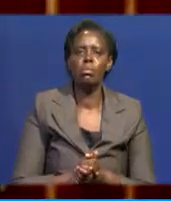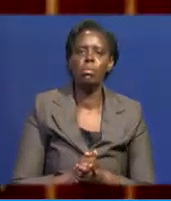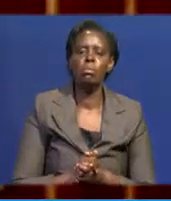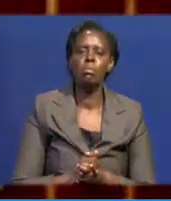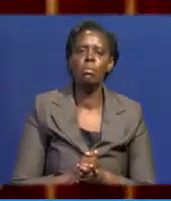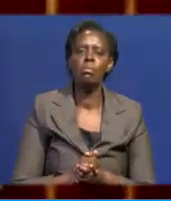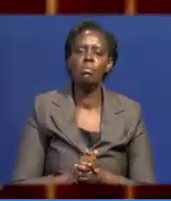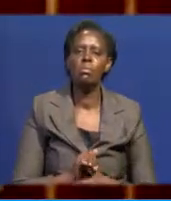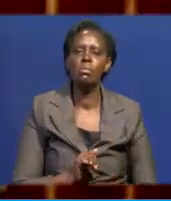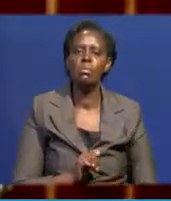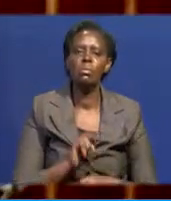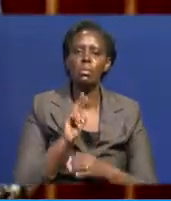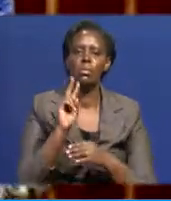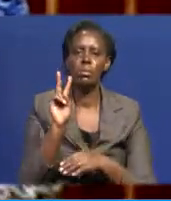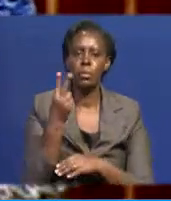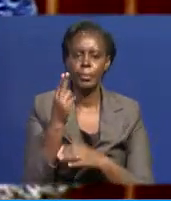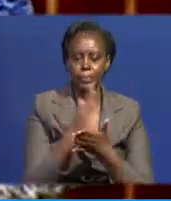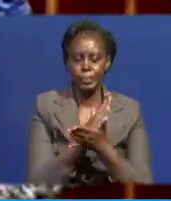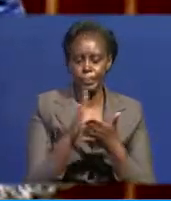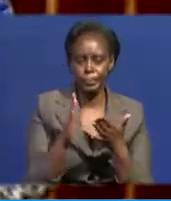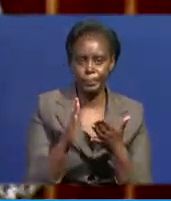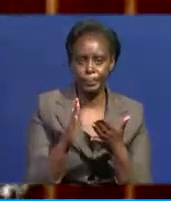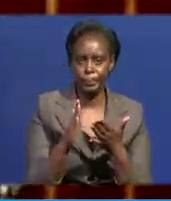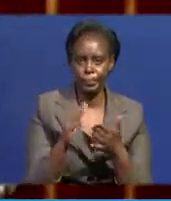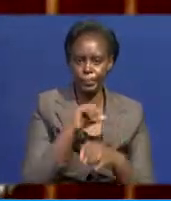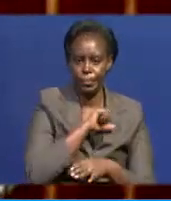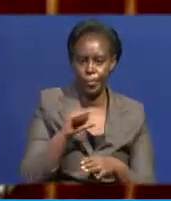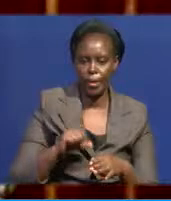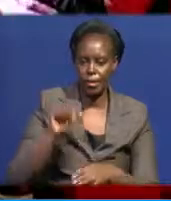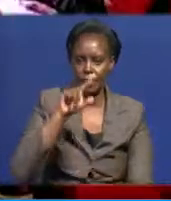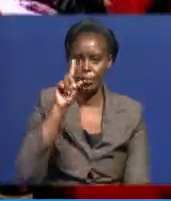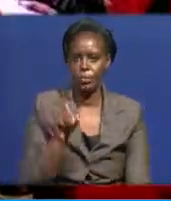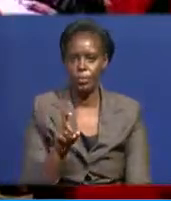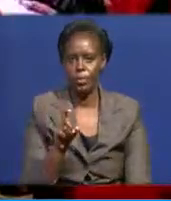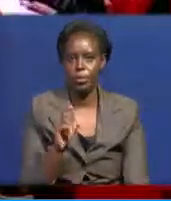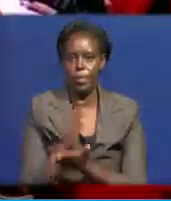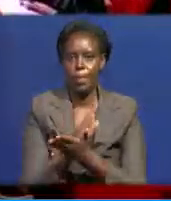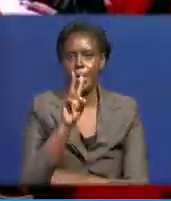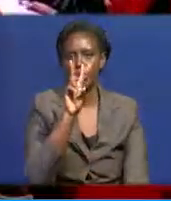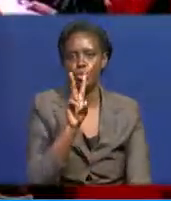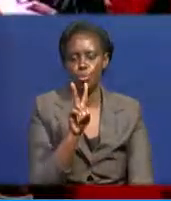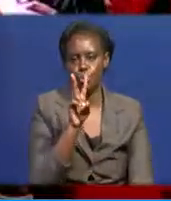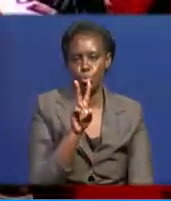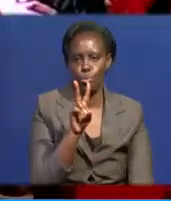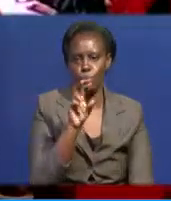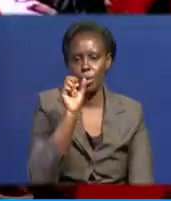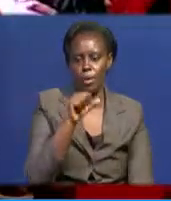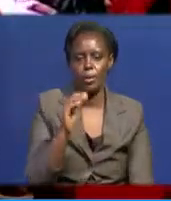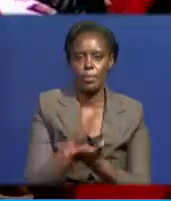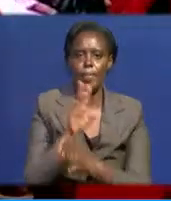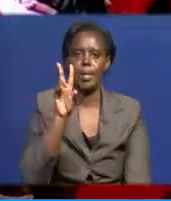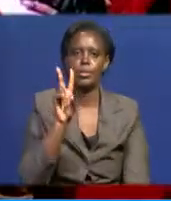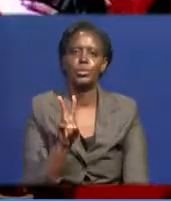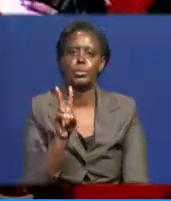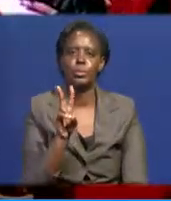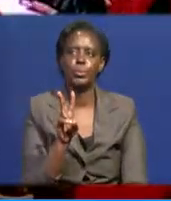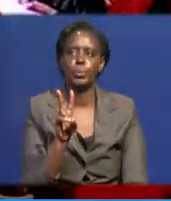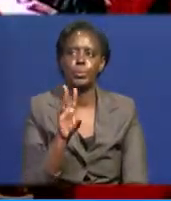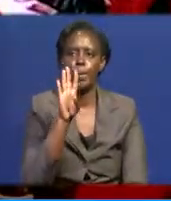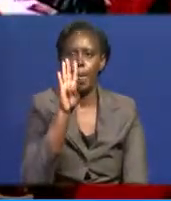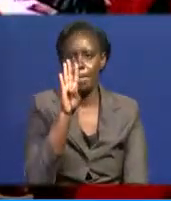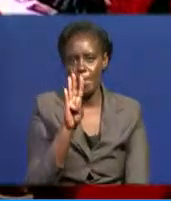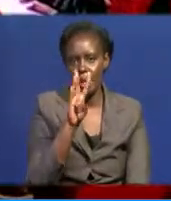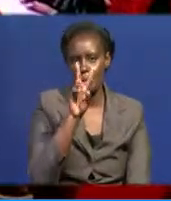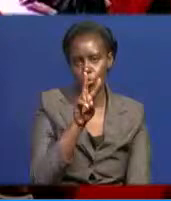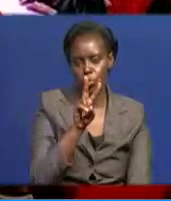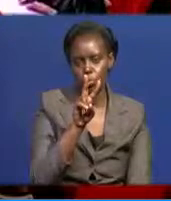The second part of the senator's question, part 2. Yes, part 2. Part 2B, actually, all